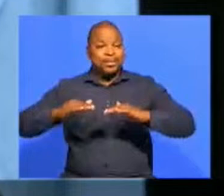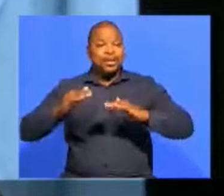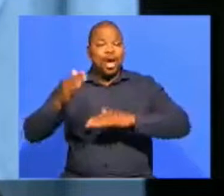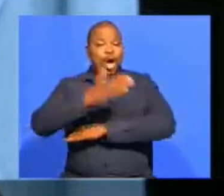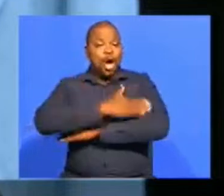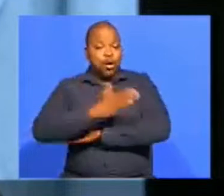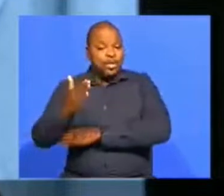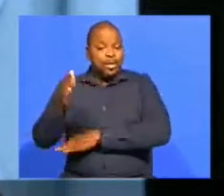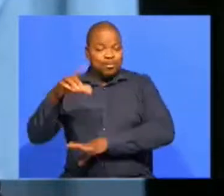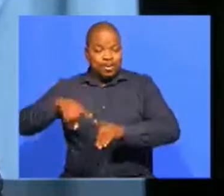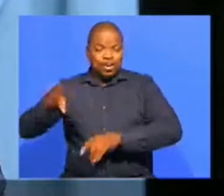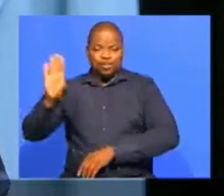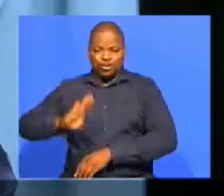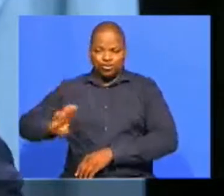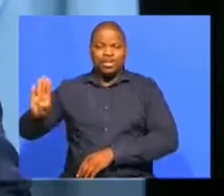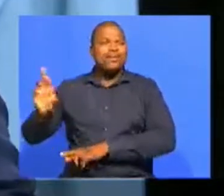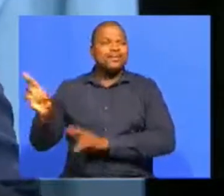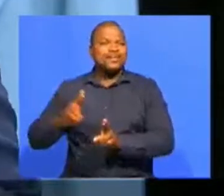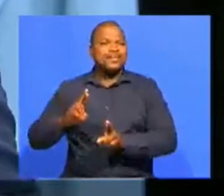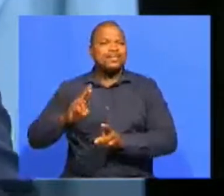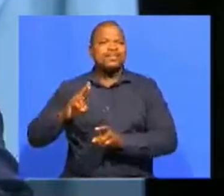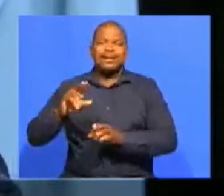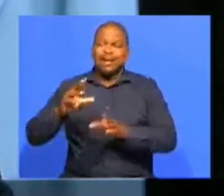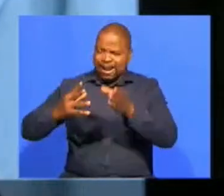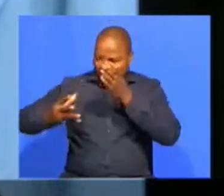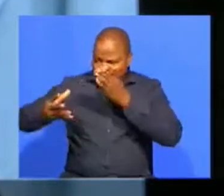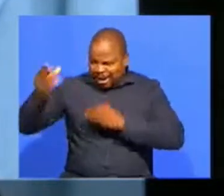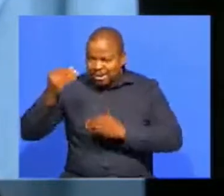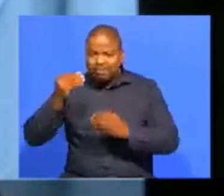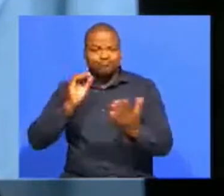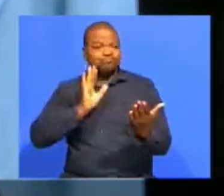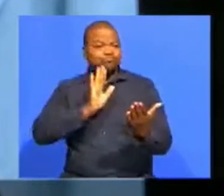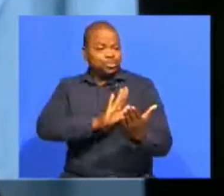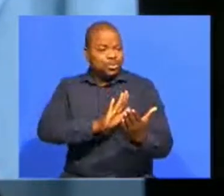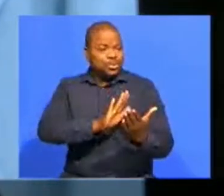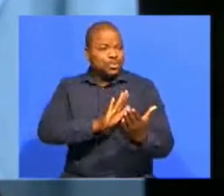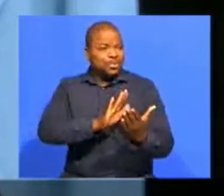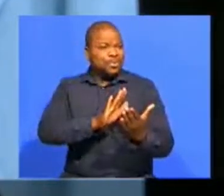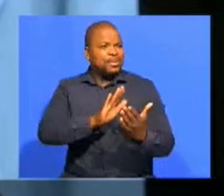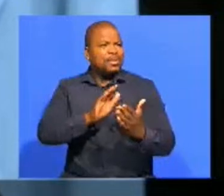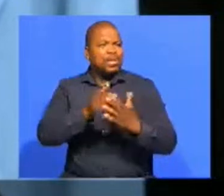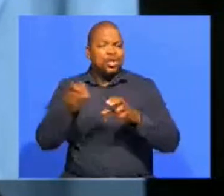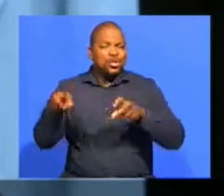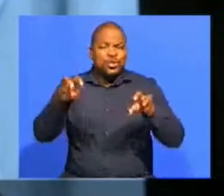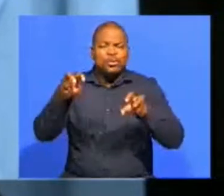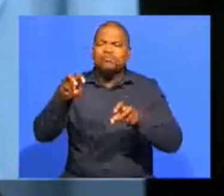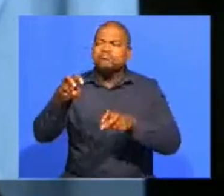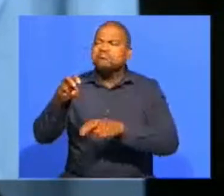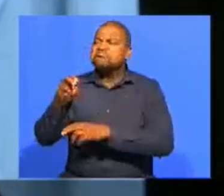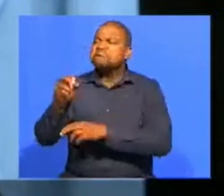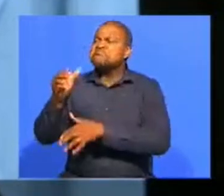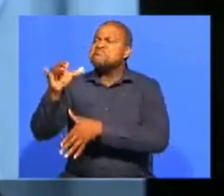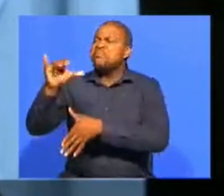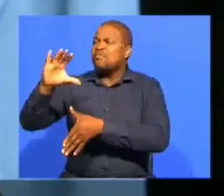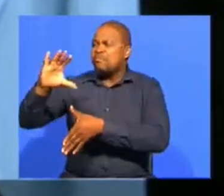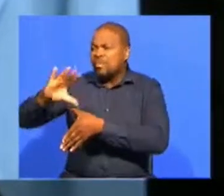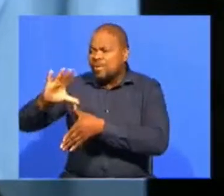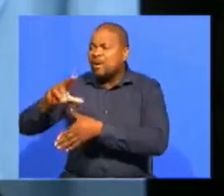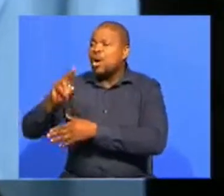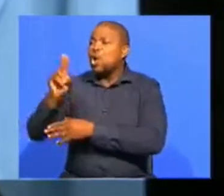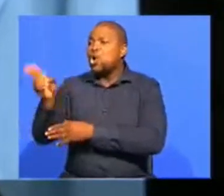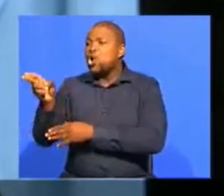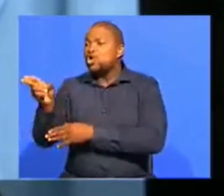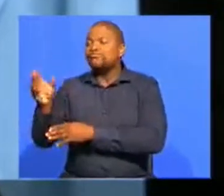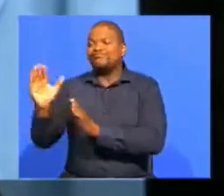to open doors for the people of Botswana to come and learn our approach, for example, to tourism and hospitality. This